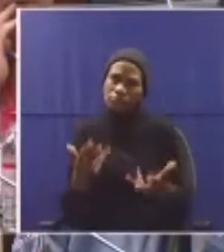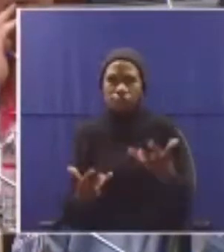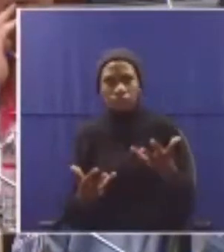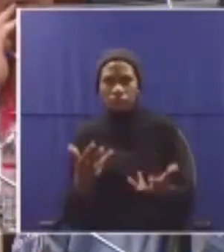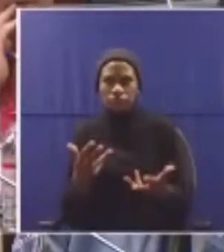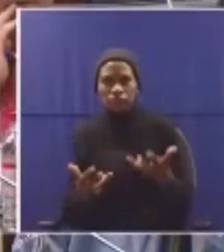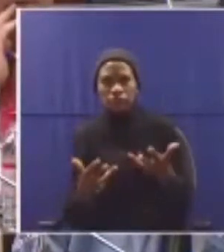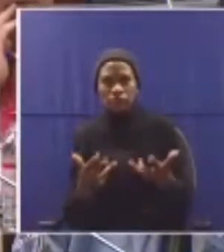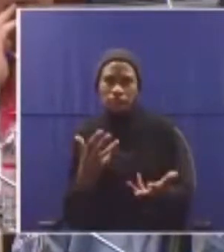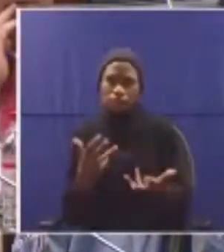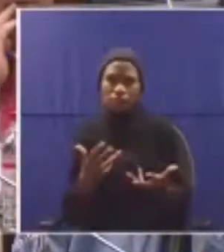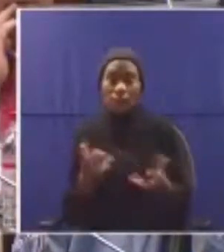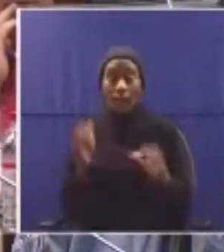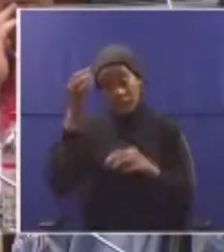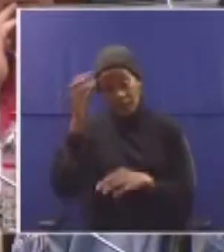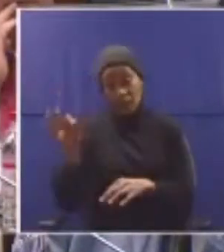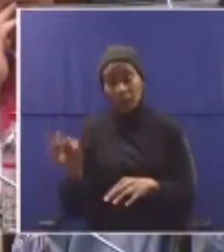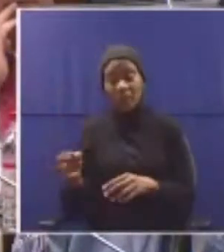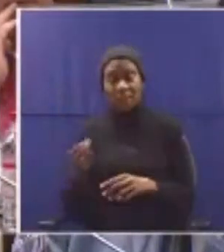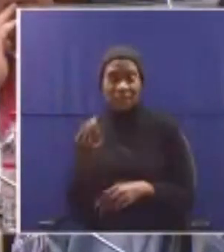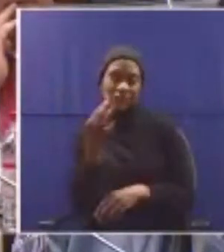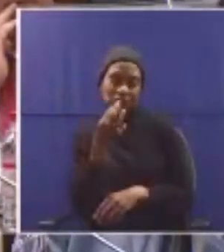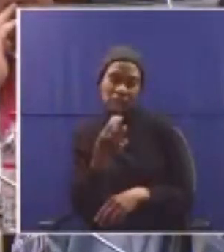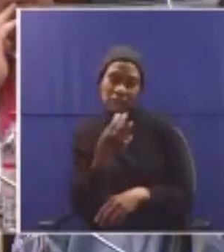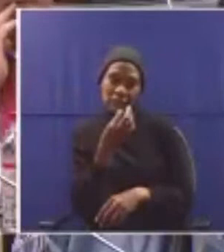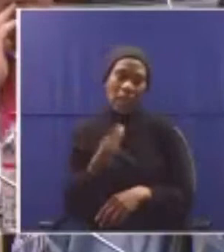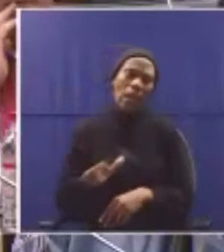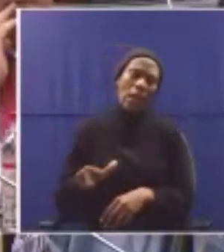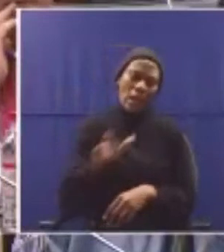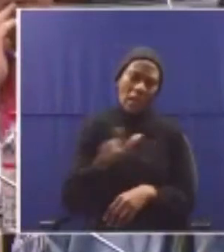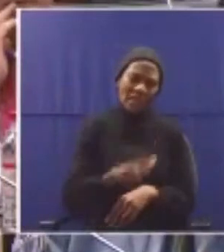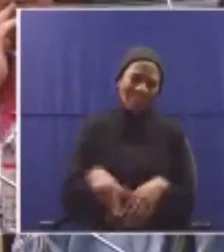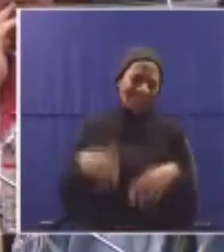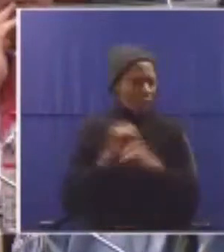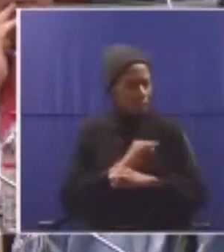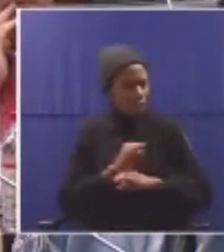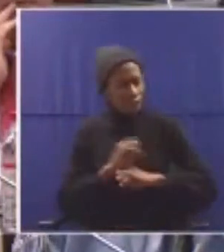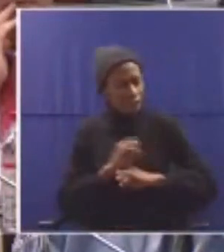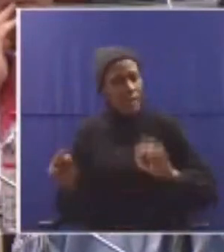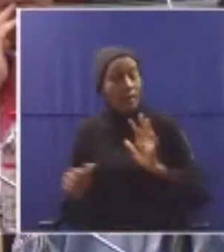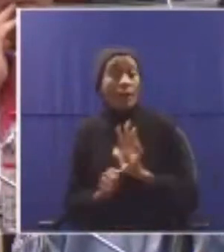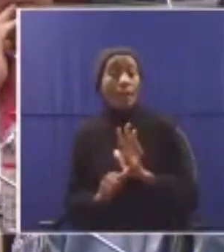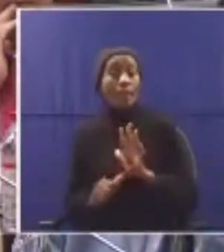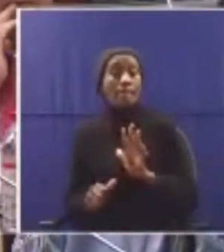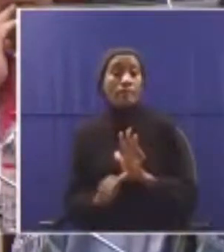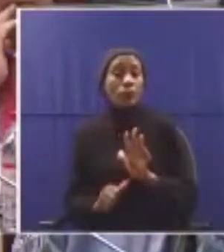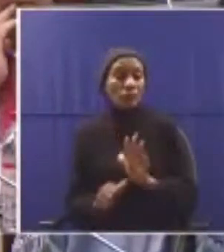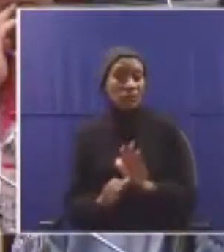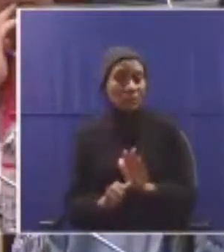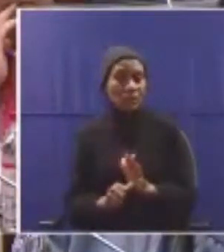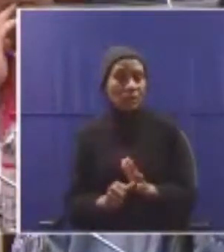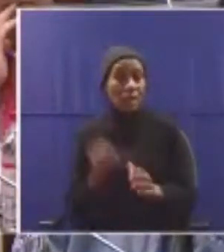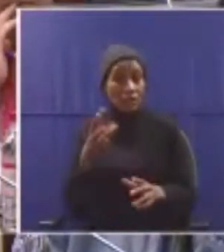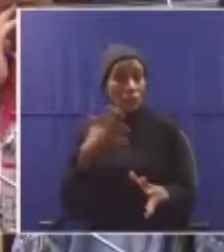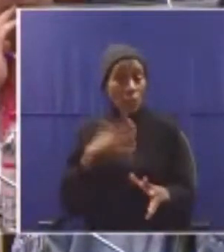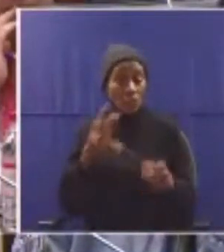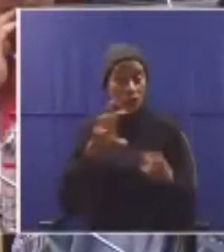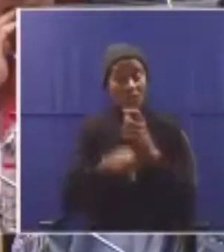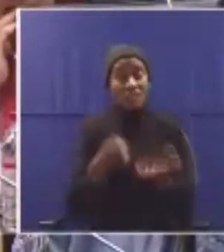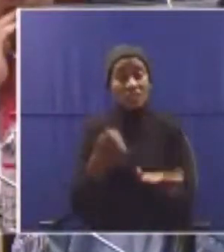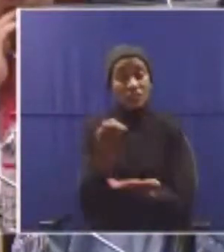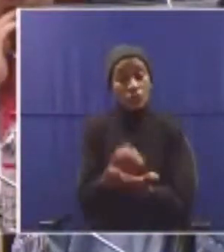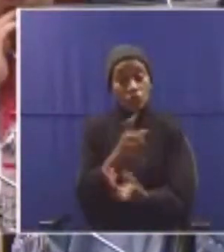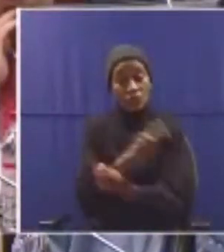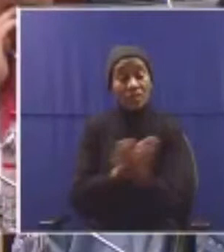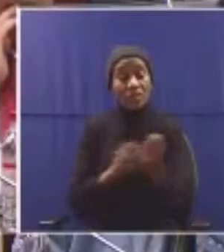create the perception that land is so important with regards to economic transformation? And is